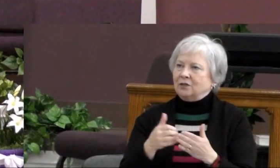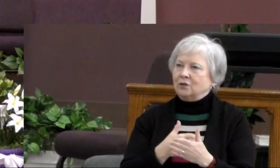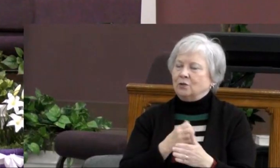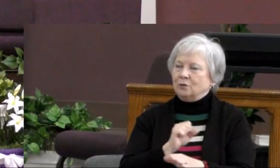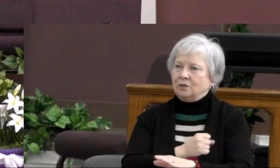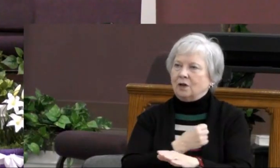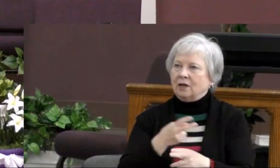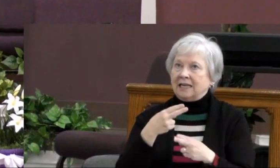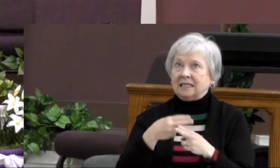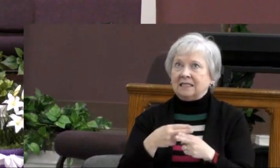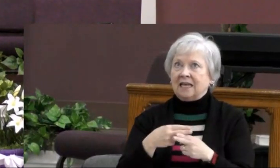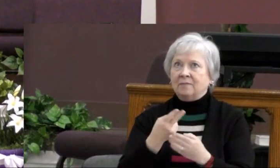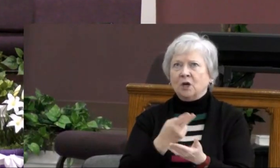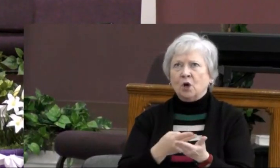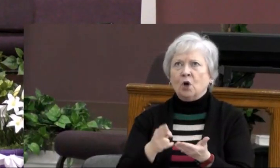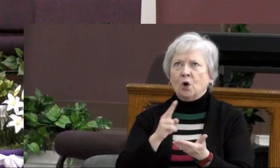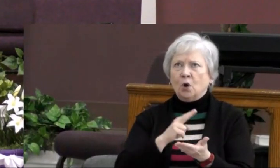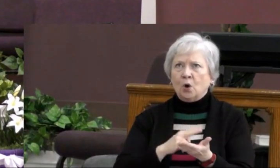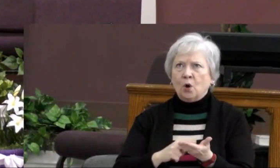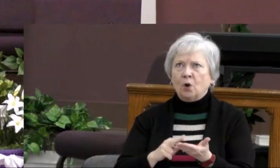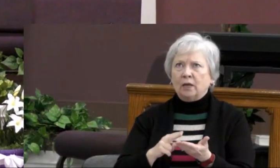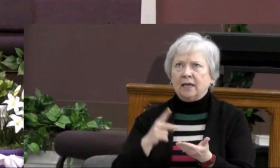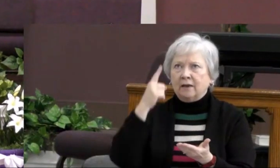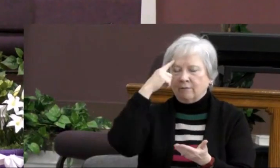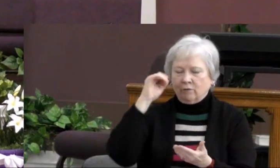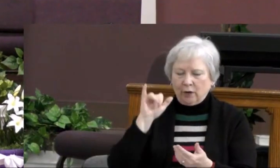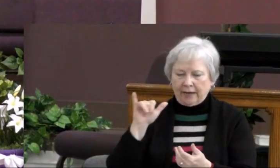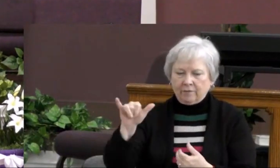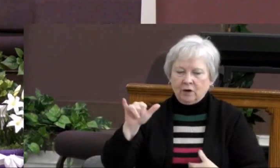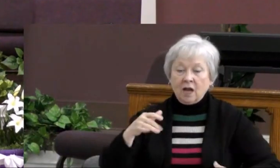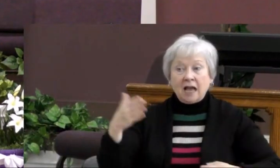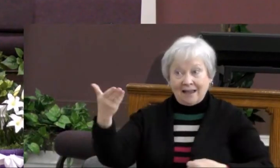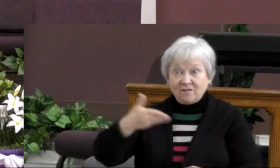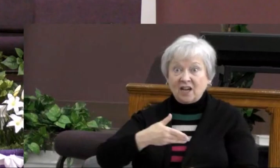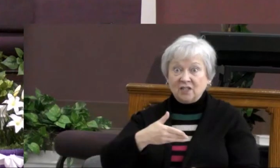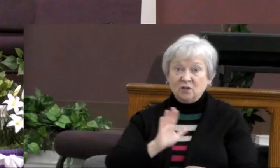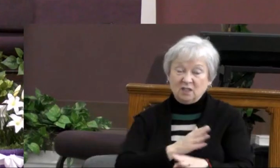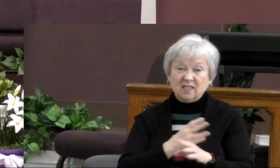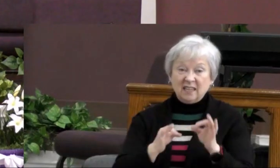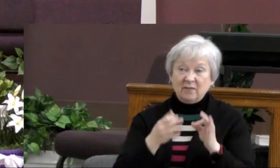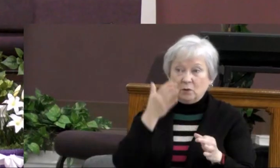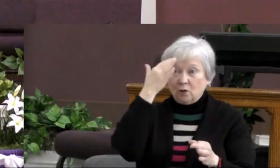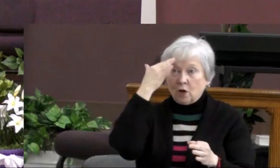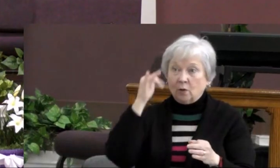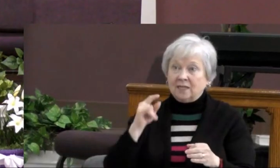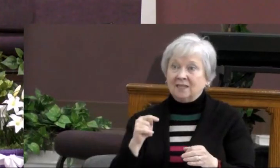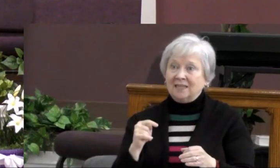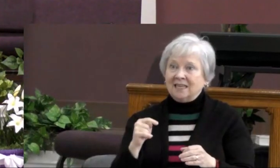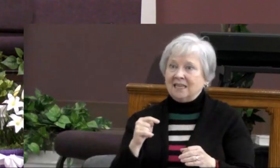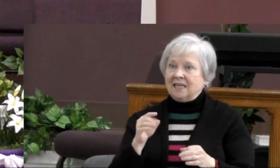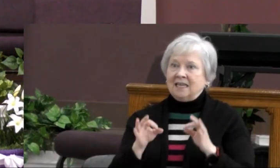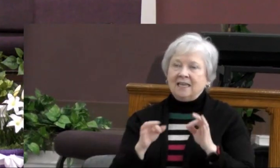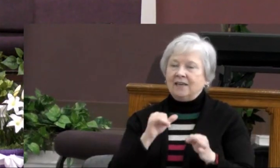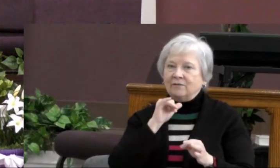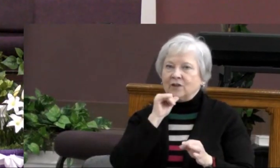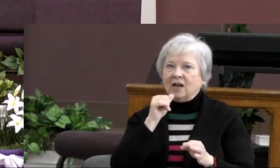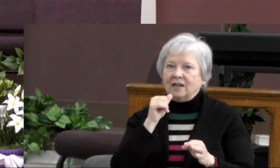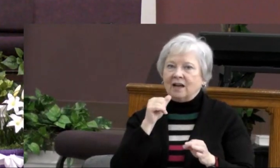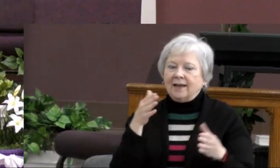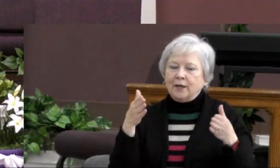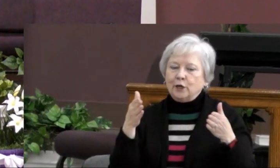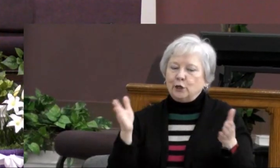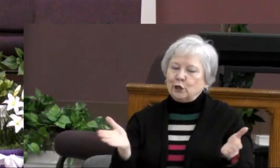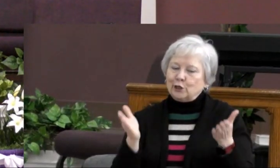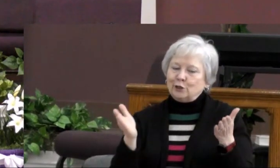Holy Forever. I hope that I invite you to join me in singing if you know it. If not, I really encourage you to focus